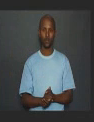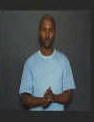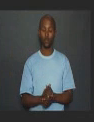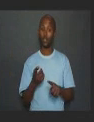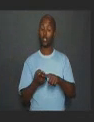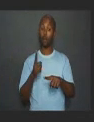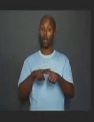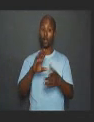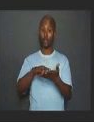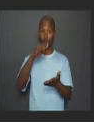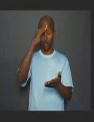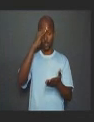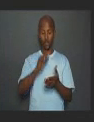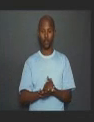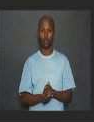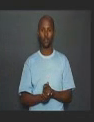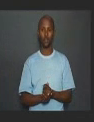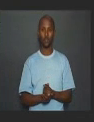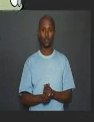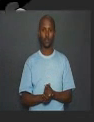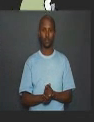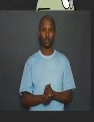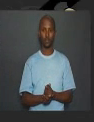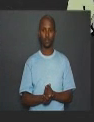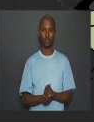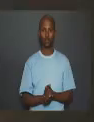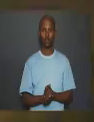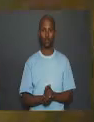Let's get back to our lesson.